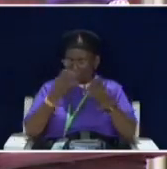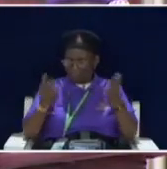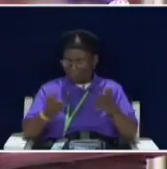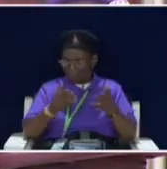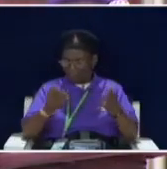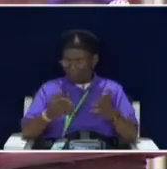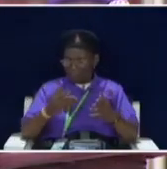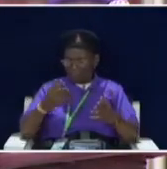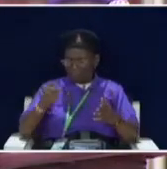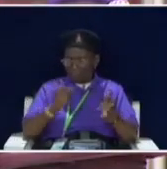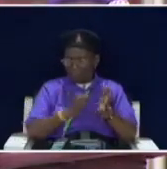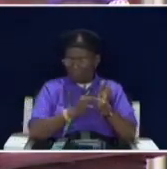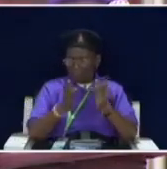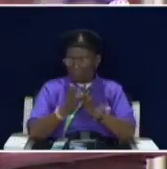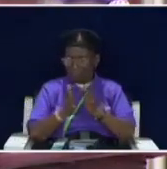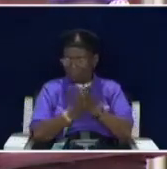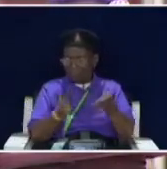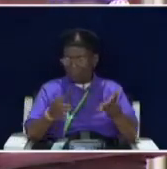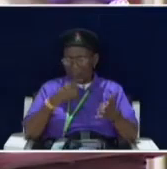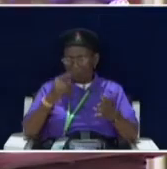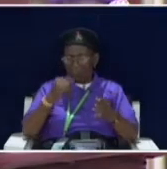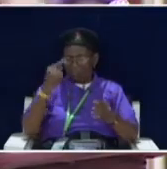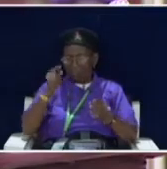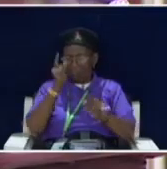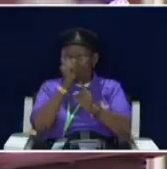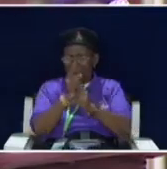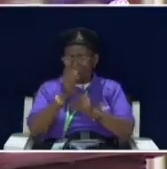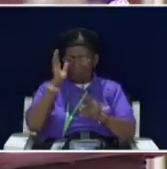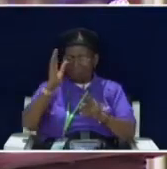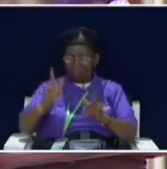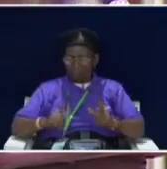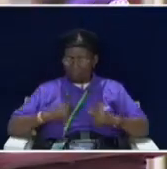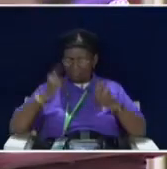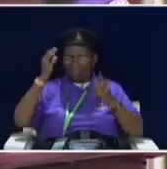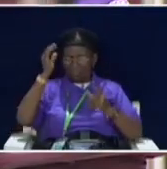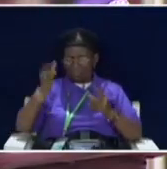shall live by faith. Bibeli so pe olododo yo ye nipa igbagbo.